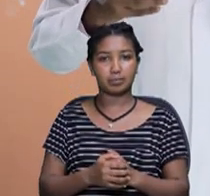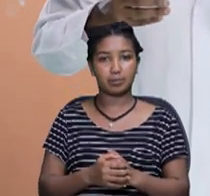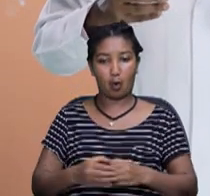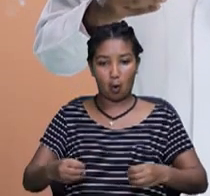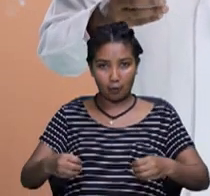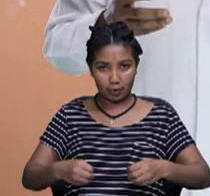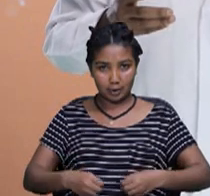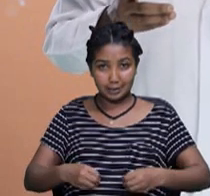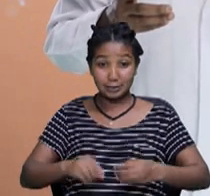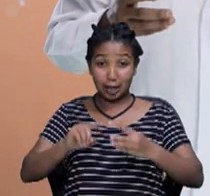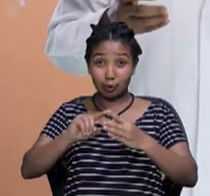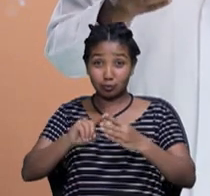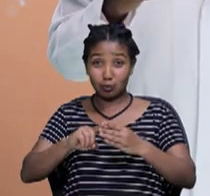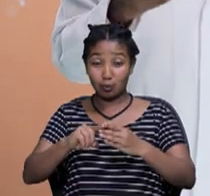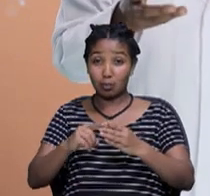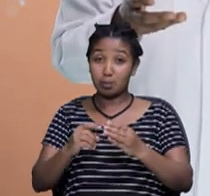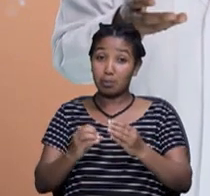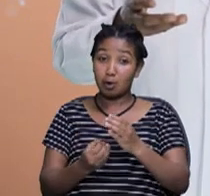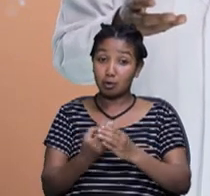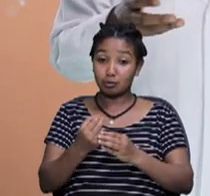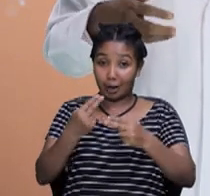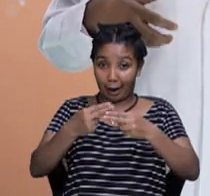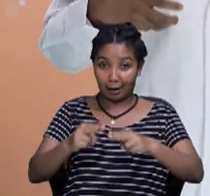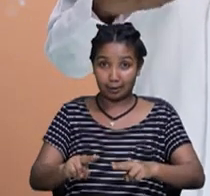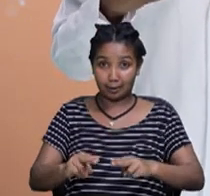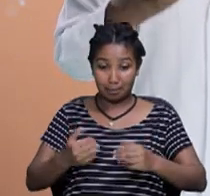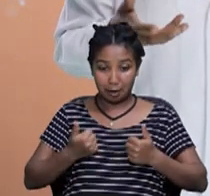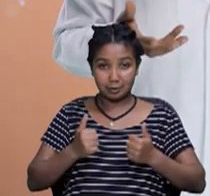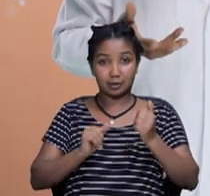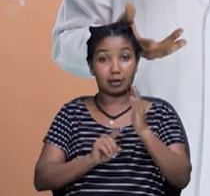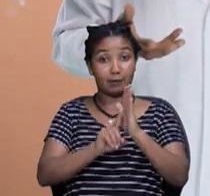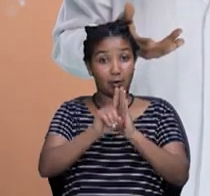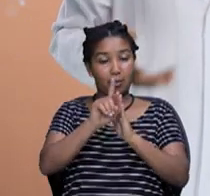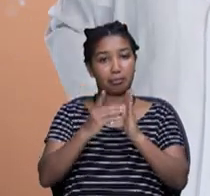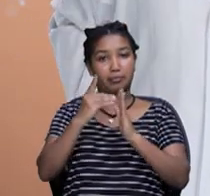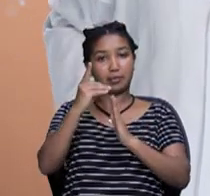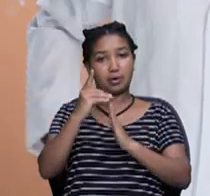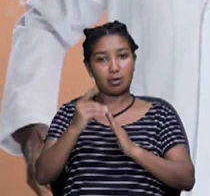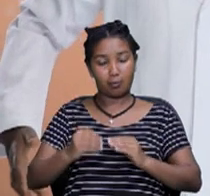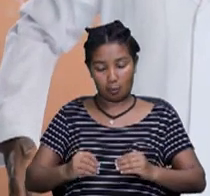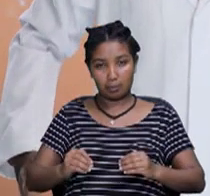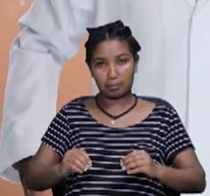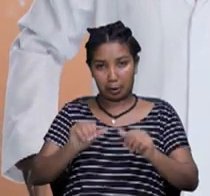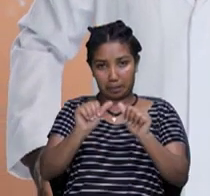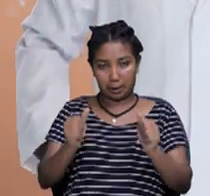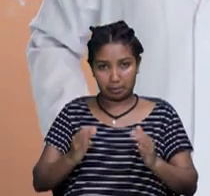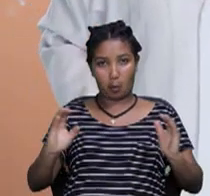ovary starts to produce egg, breast develop, widening of